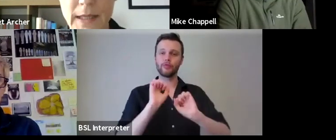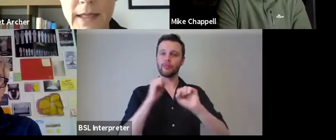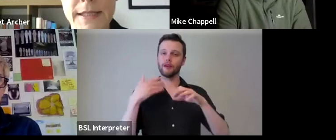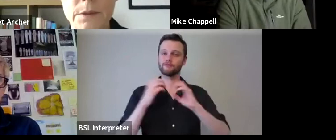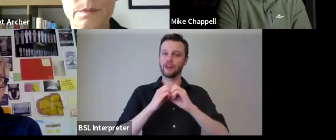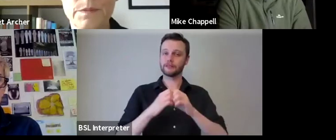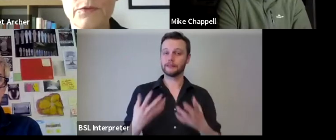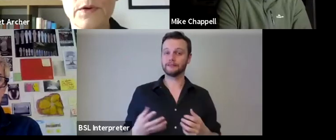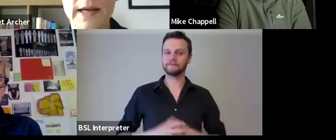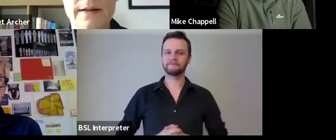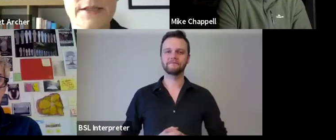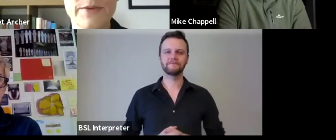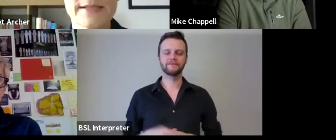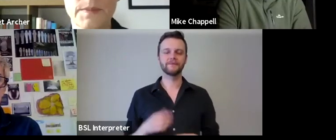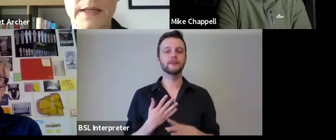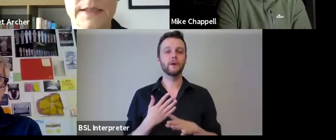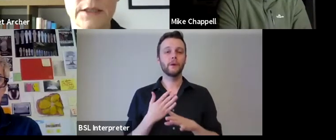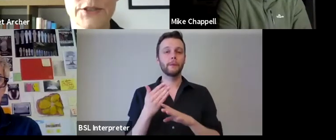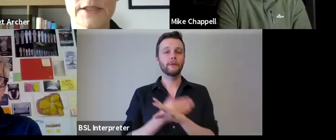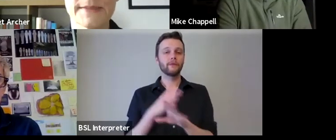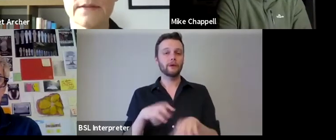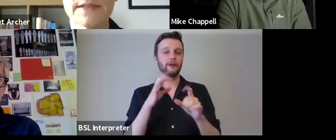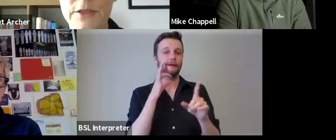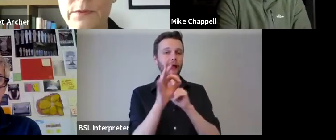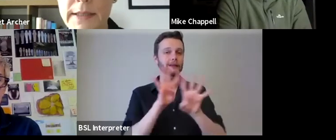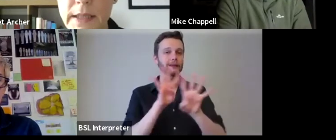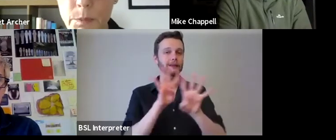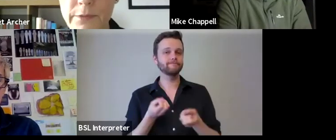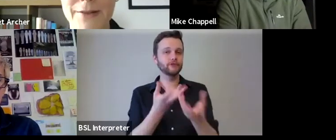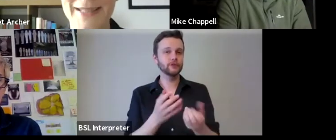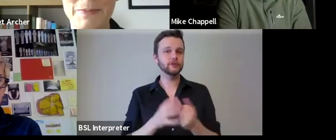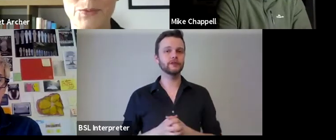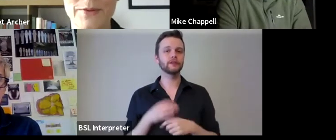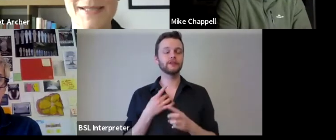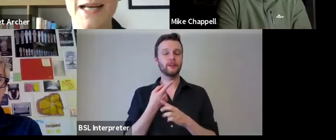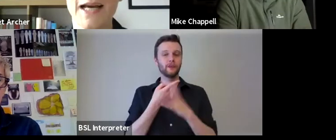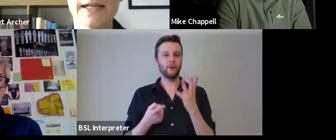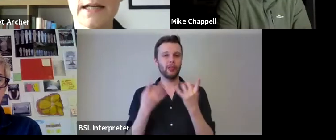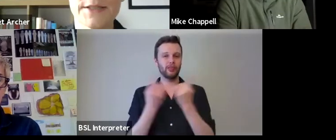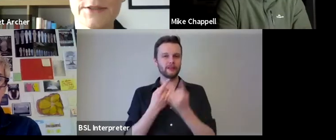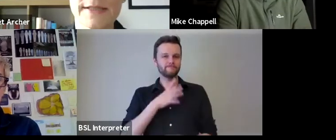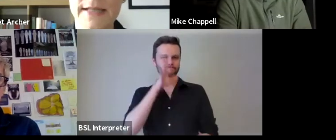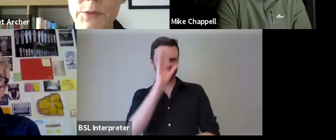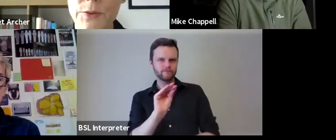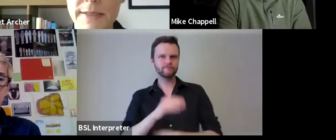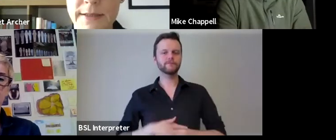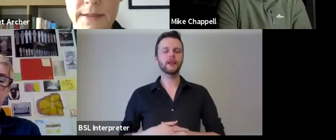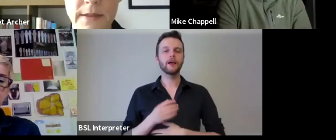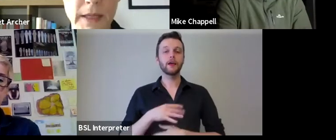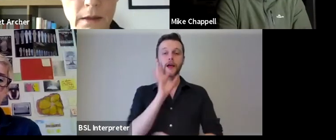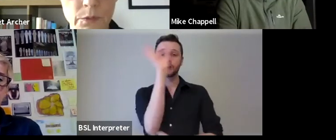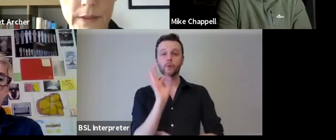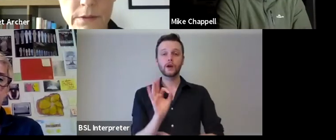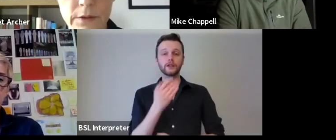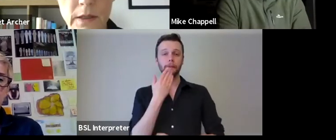you. So, before I ask the rest of the panel to introduce themselves, I want to flag a couple of housekeeping points. I'd ask you to save your questions